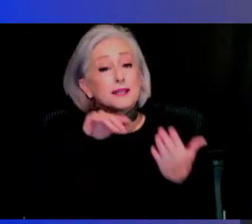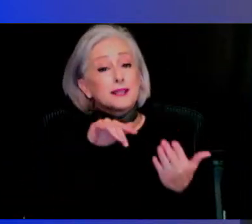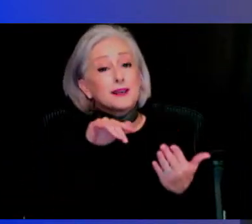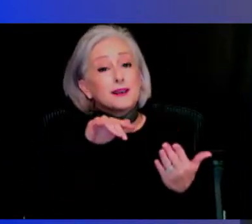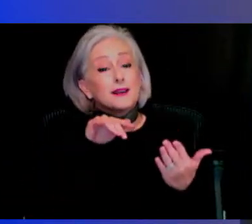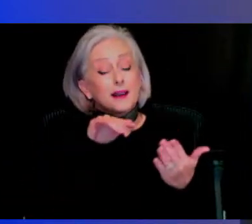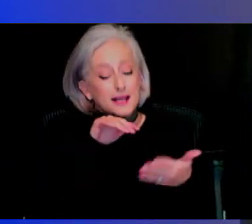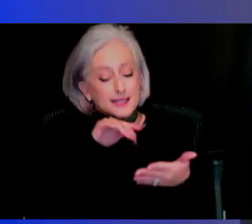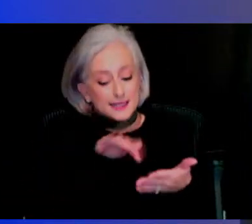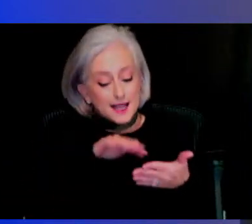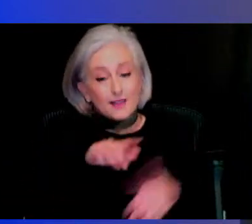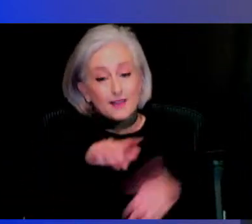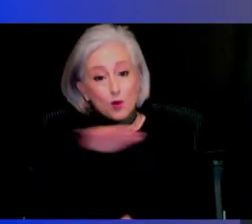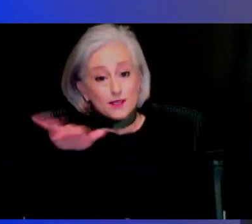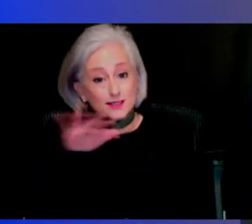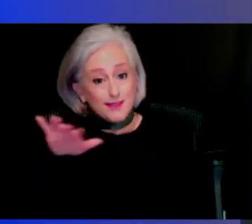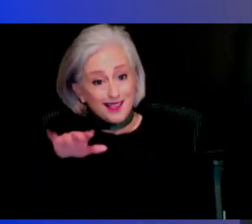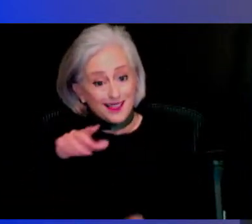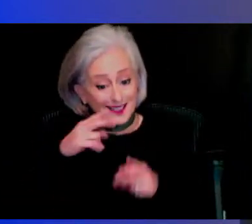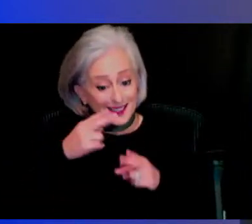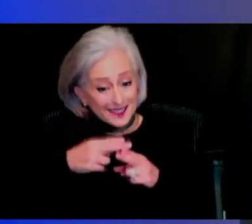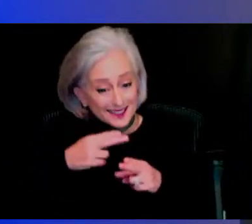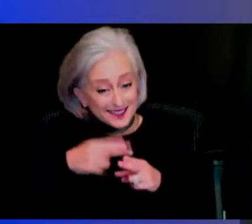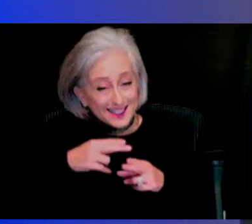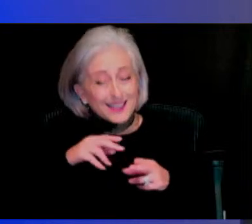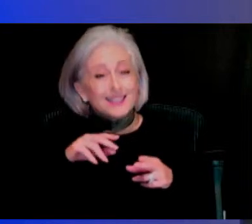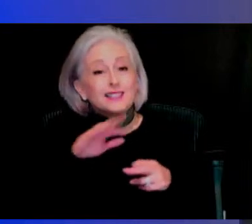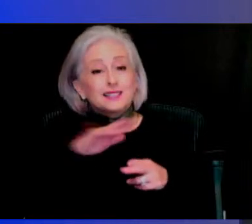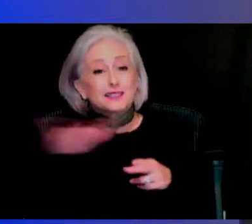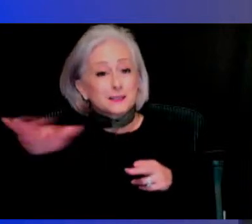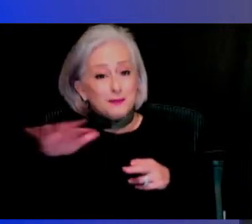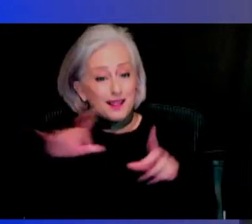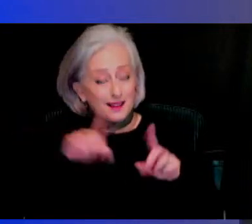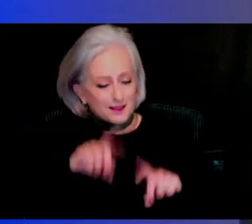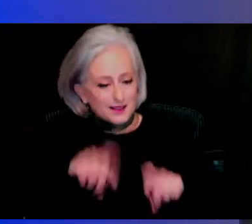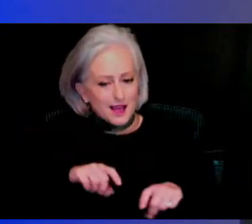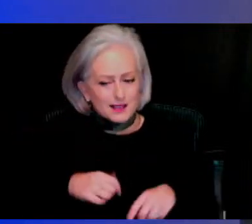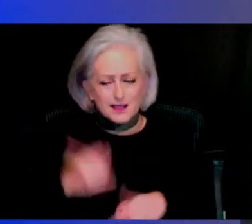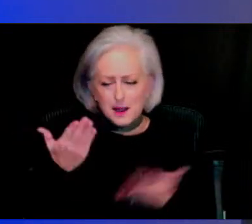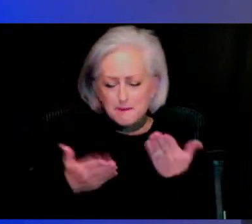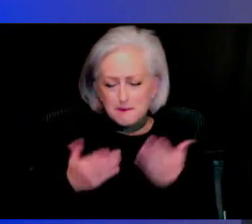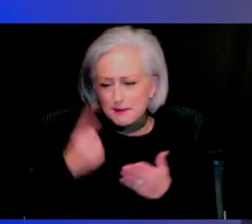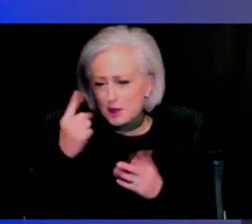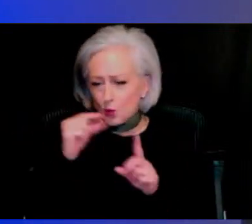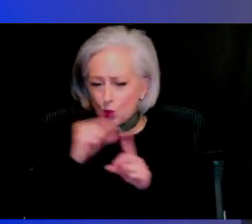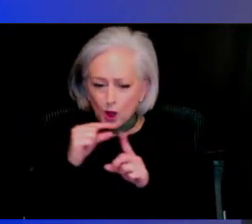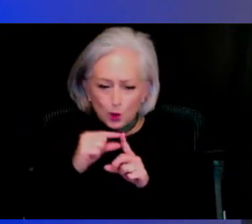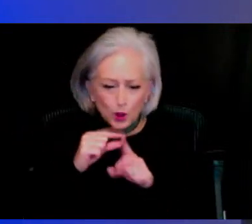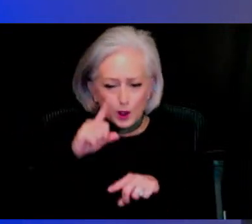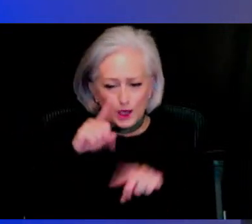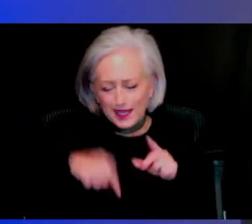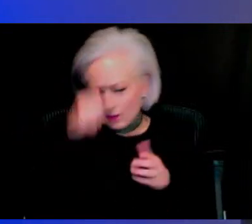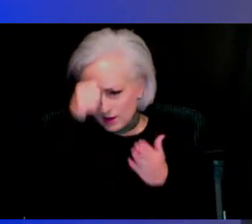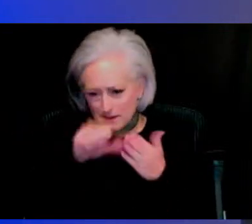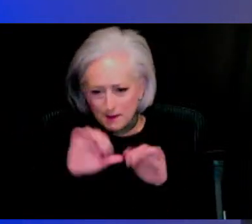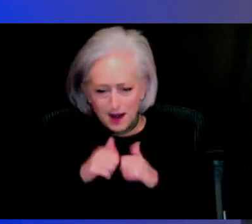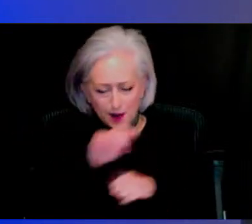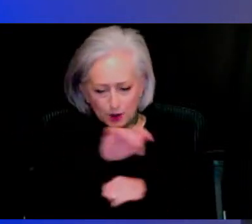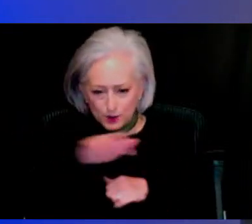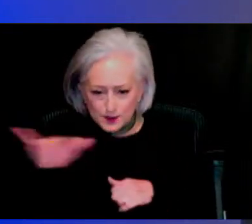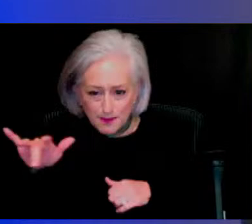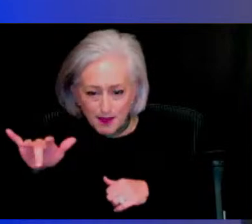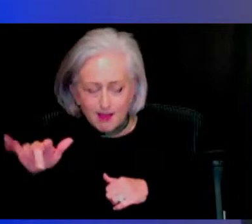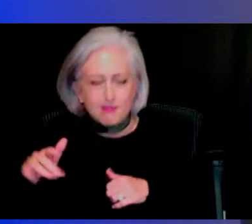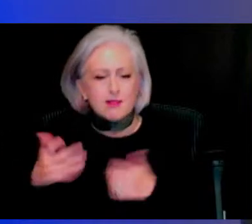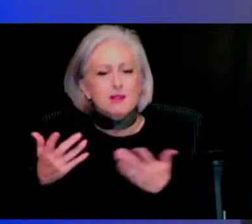How do we help them to get through that one word that they can't remember the F and after, for example? How do we help them get there? And it could